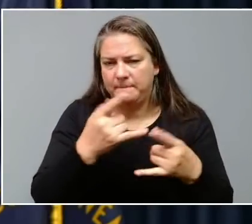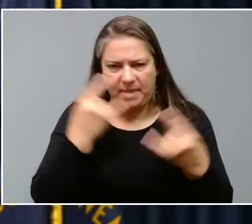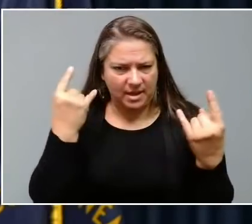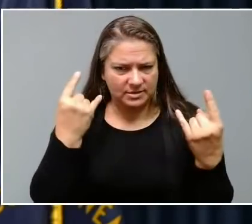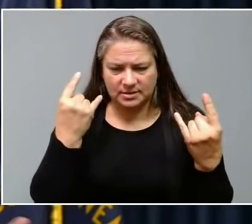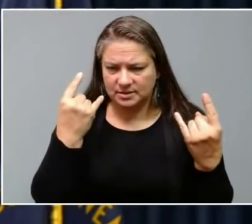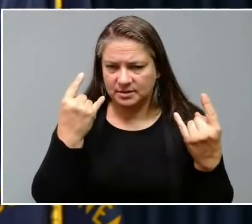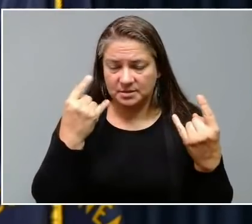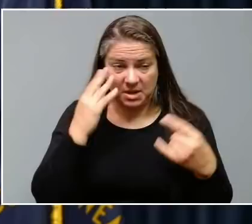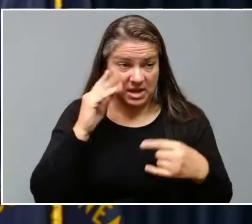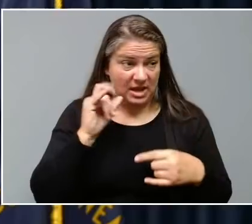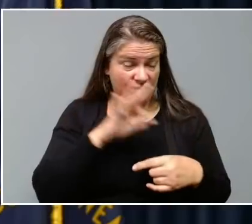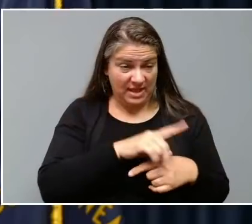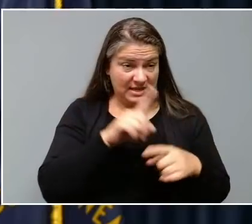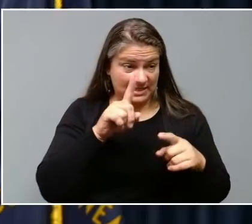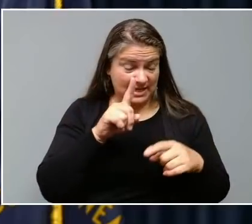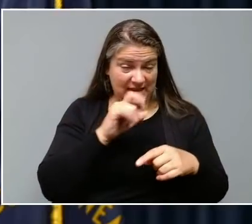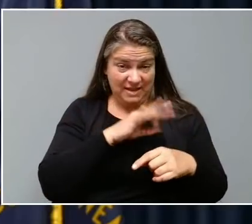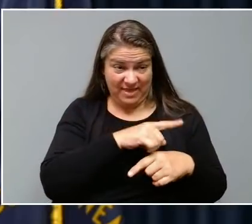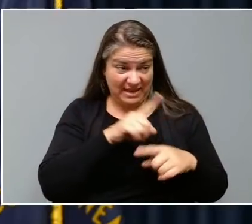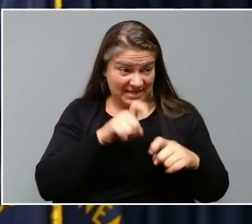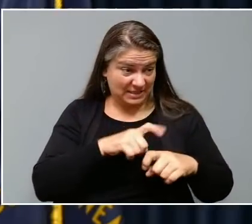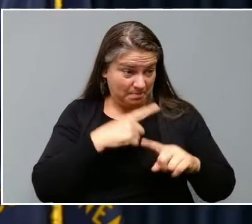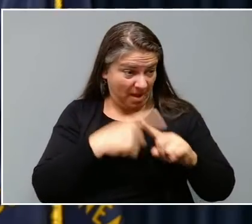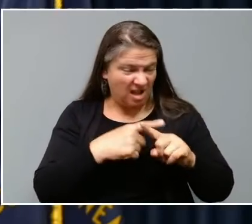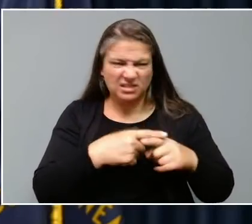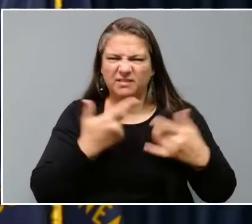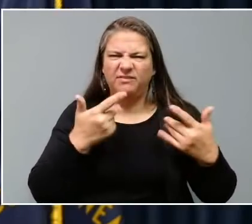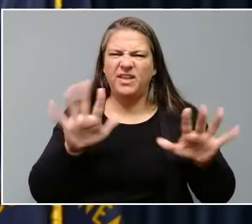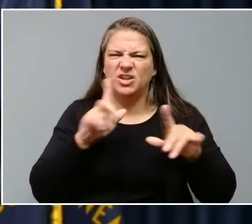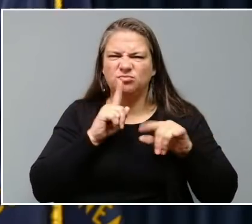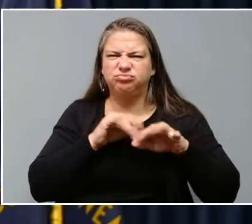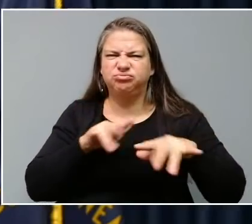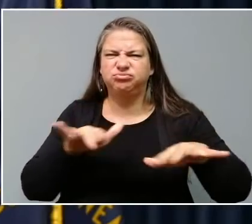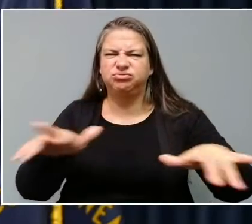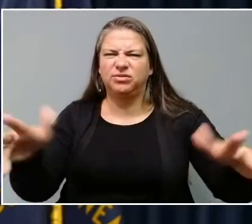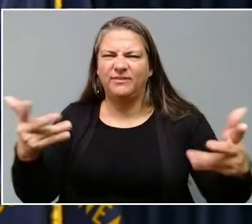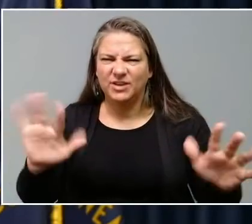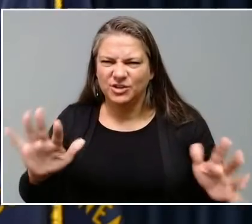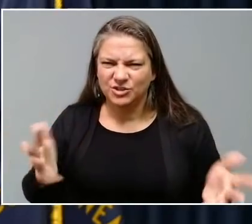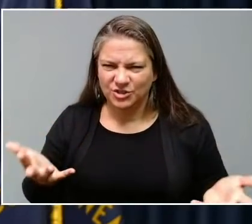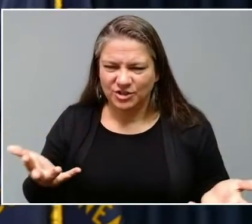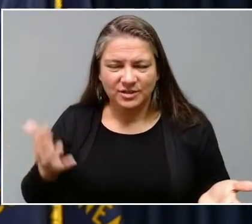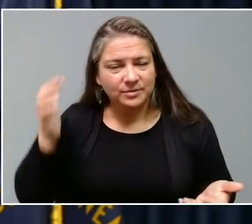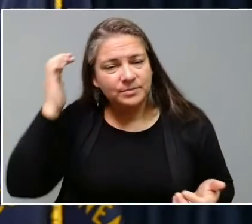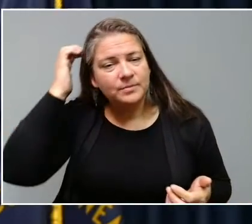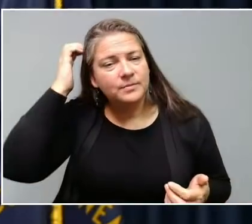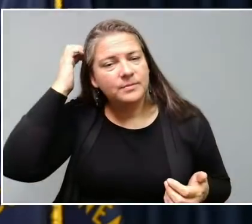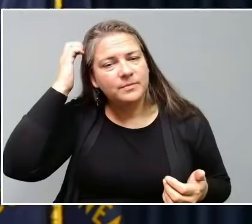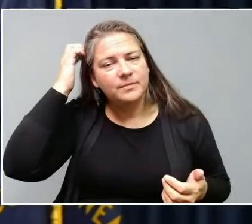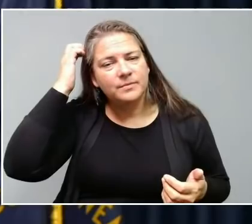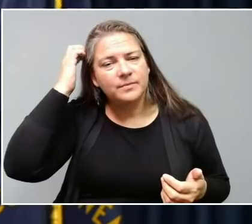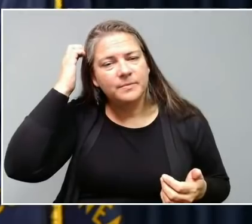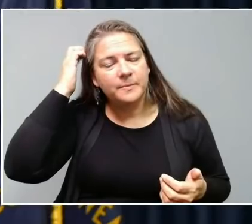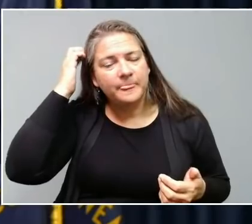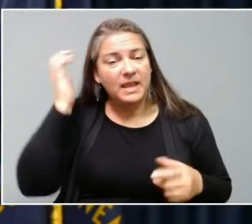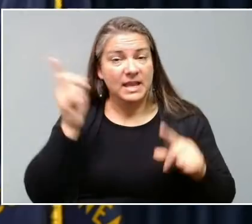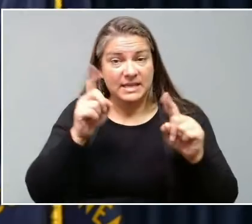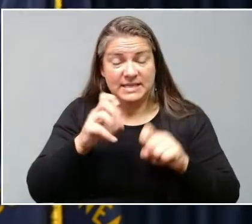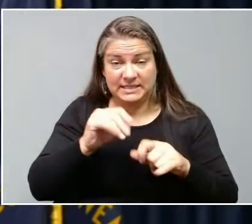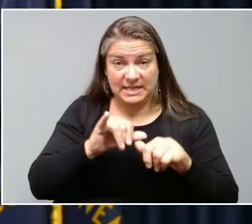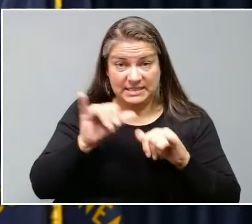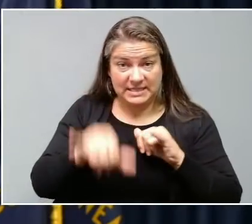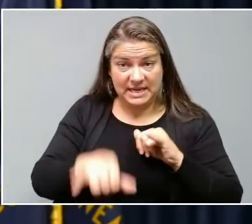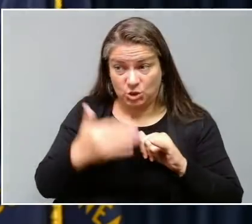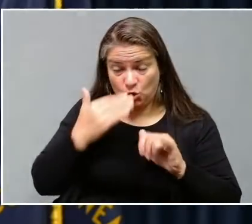person tested positive, how much infection is there out there? Second thing I'd say is if test and stay is a good model, it